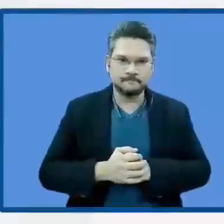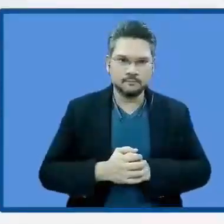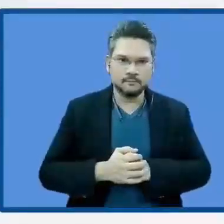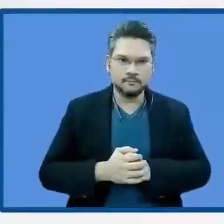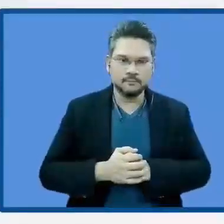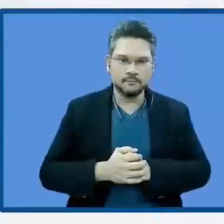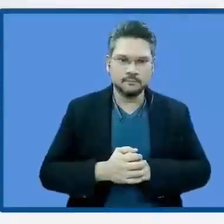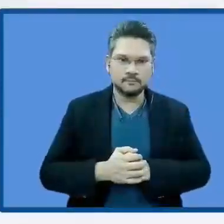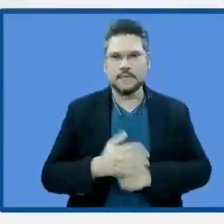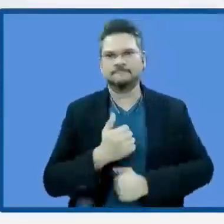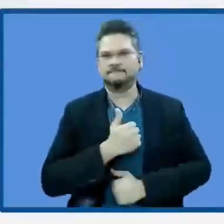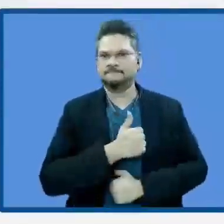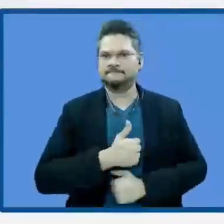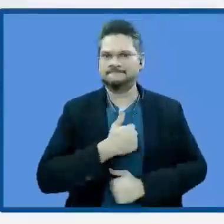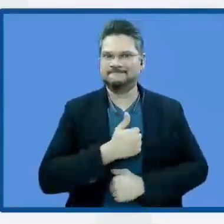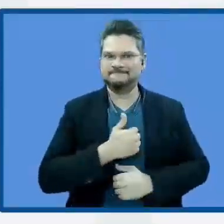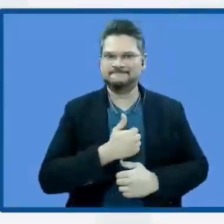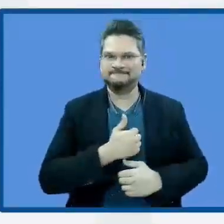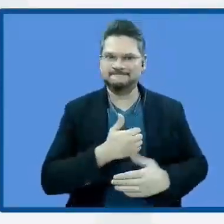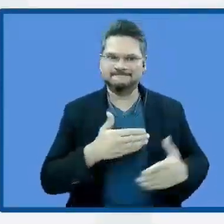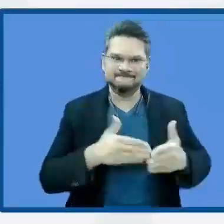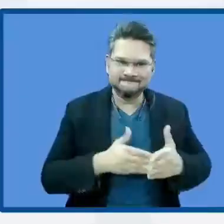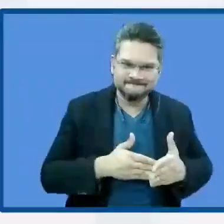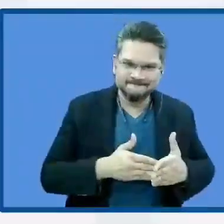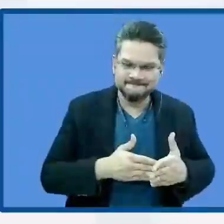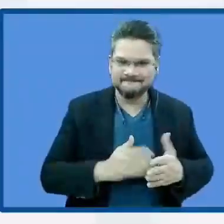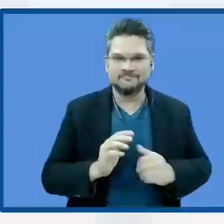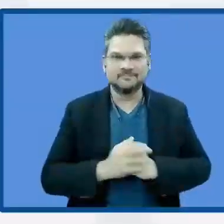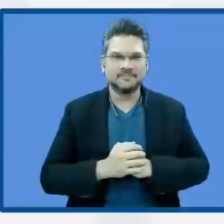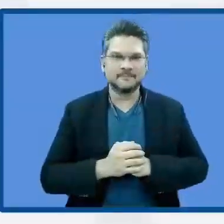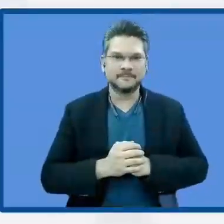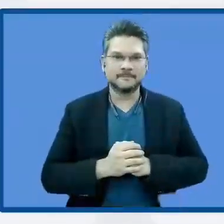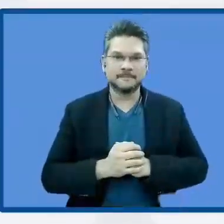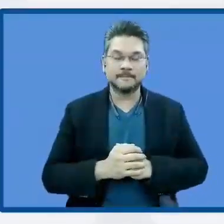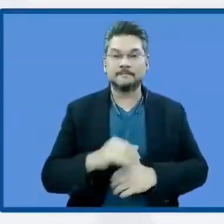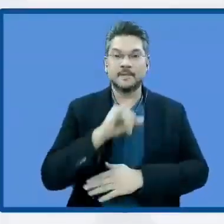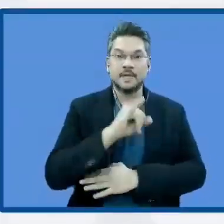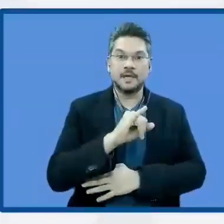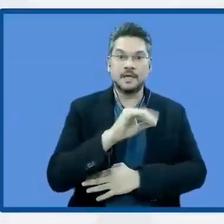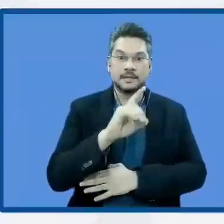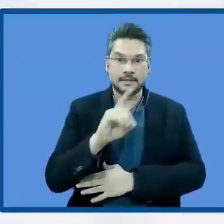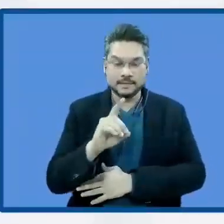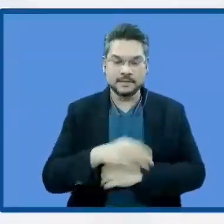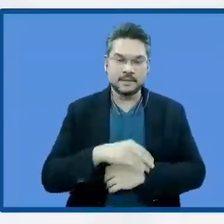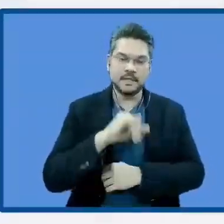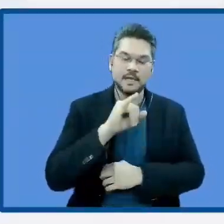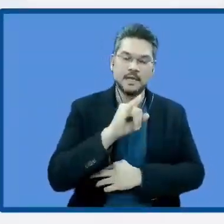Sorry for this interruption. For the IBD, ICAP, and the